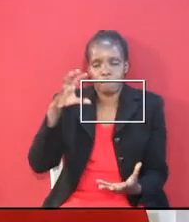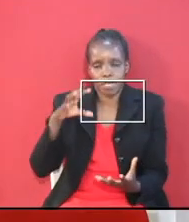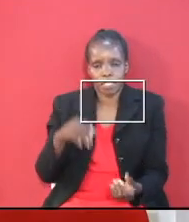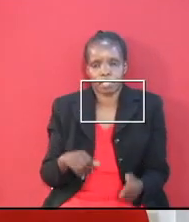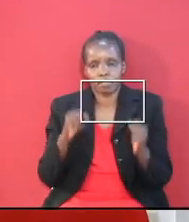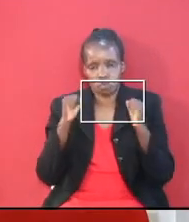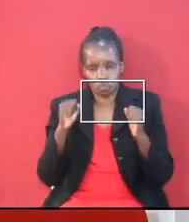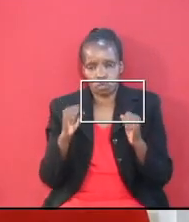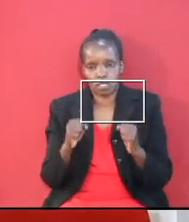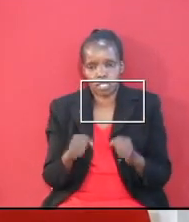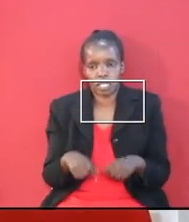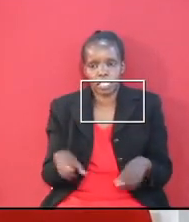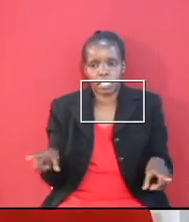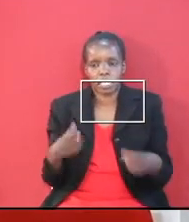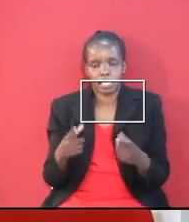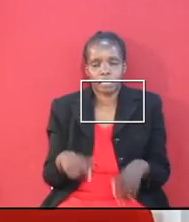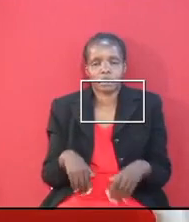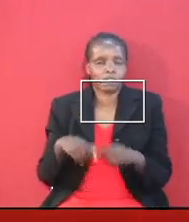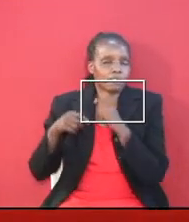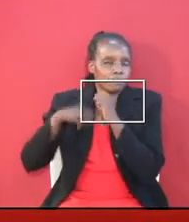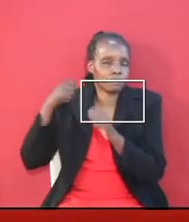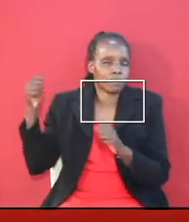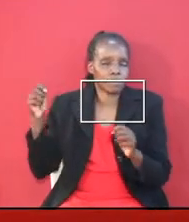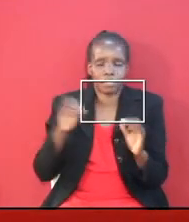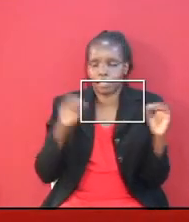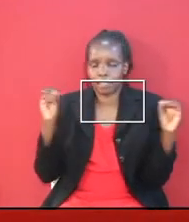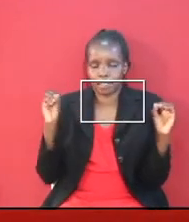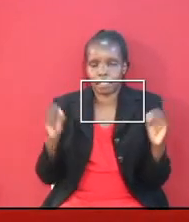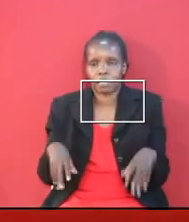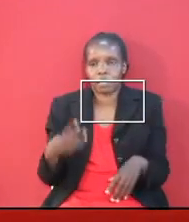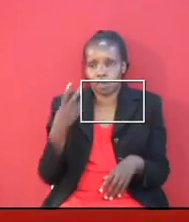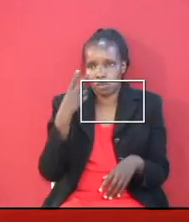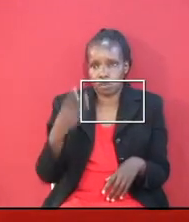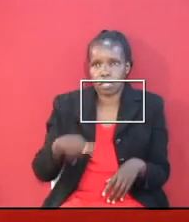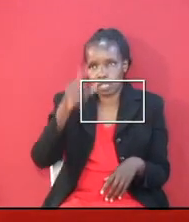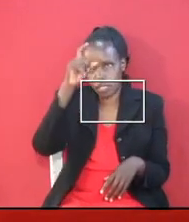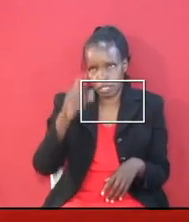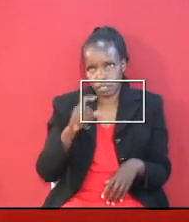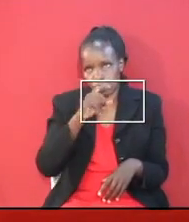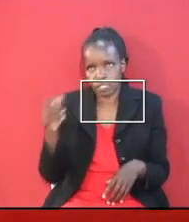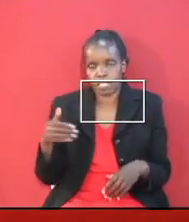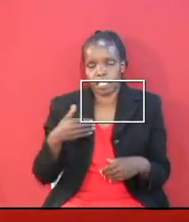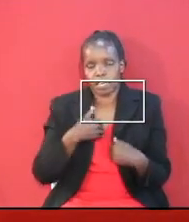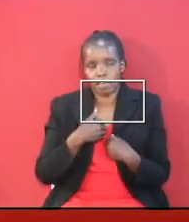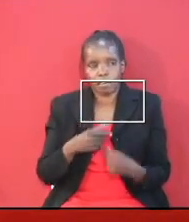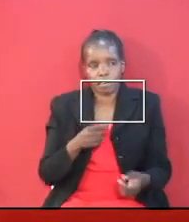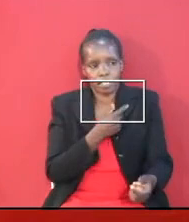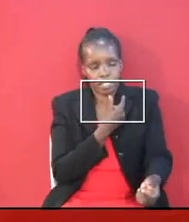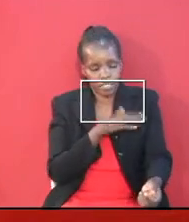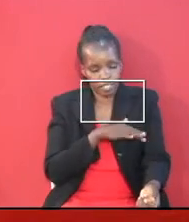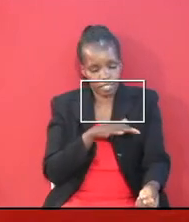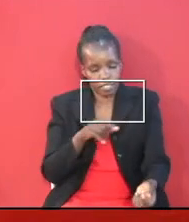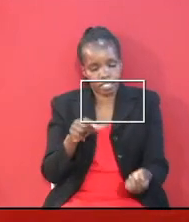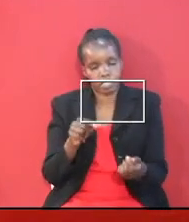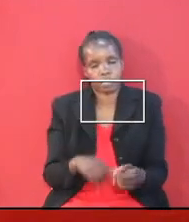mental health is real. Don't take your life. Look unto the cross of Jesus. He has the grace to overcome